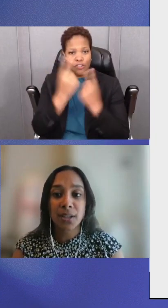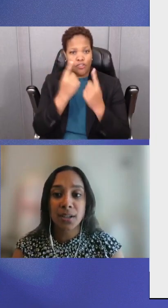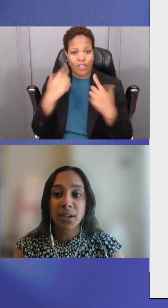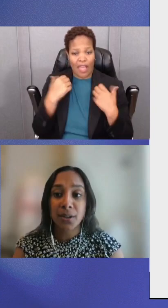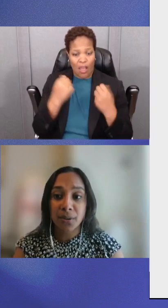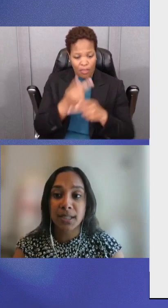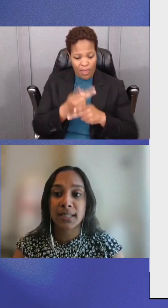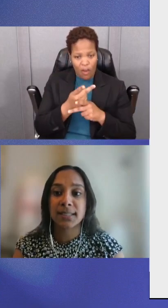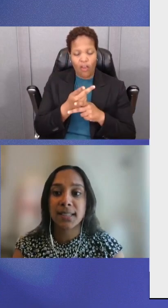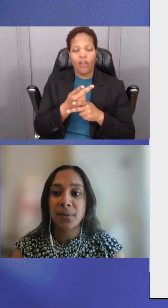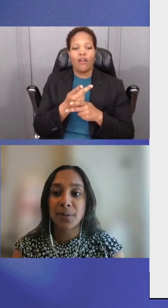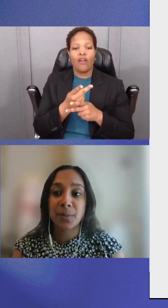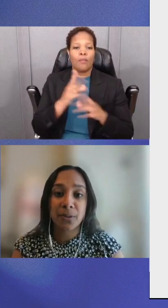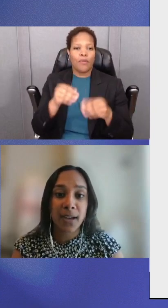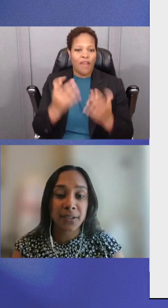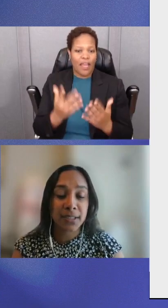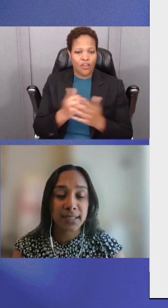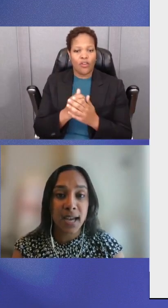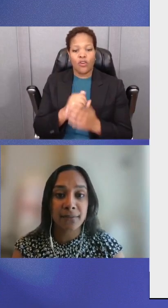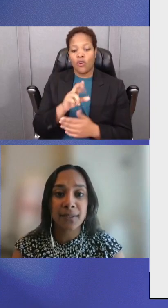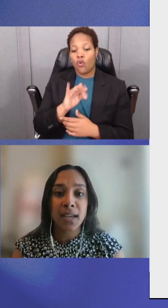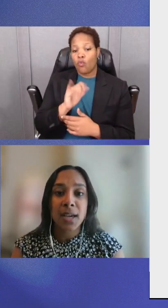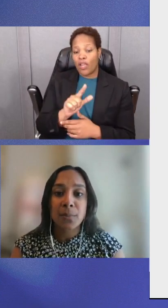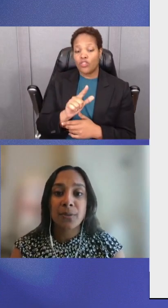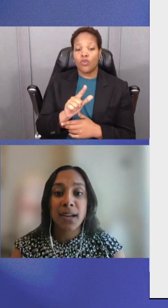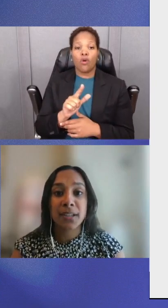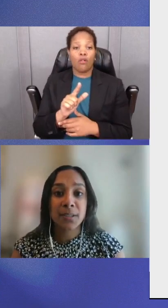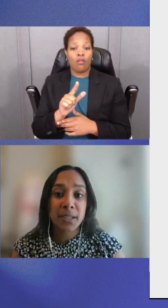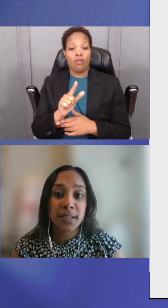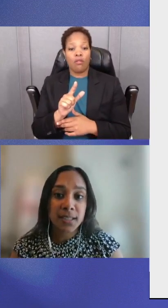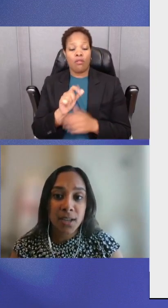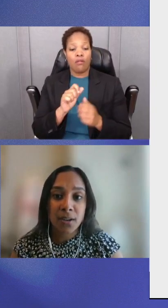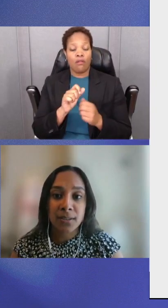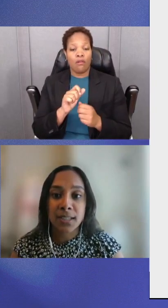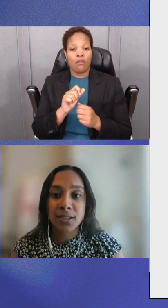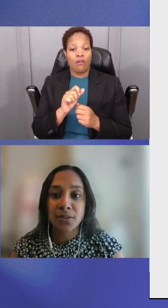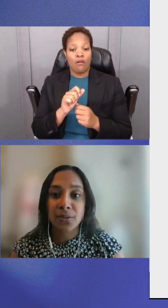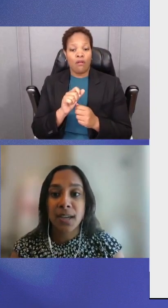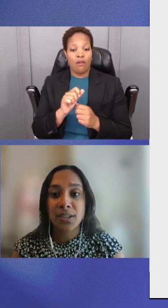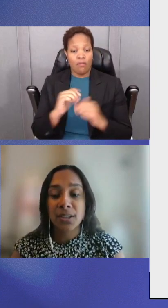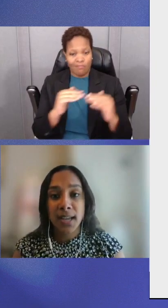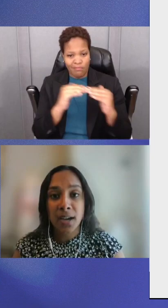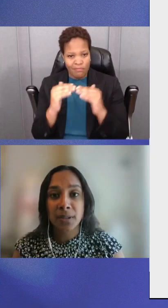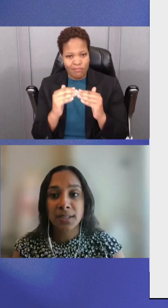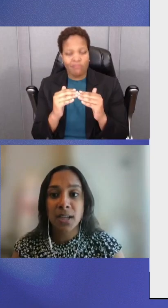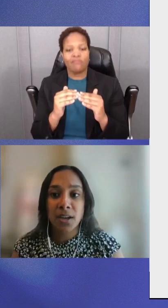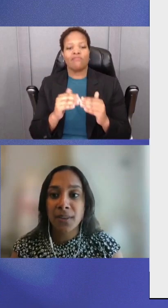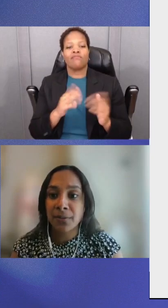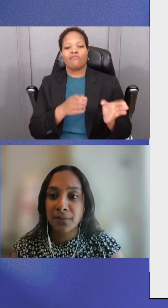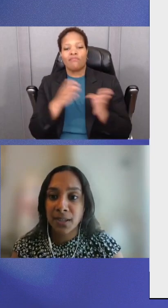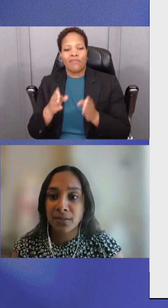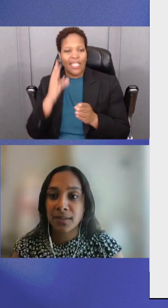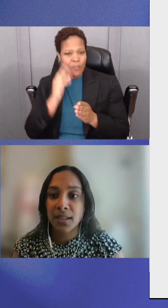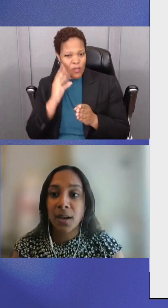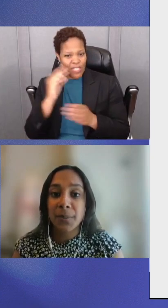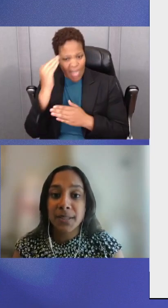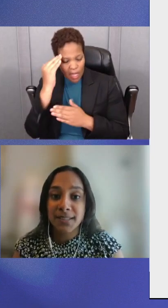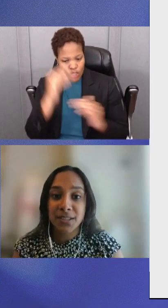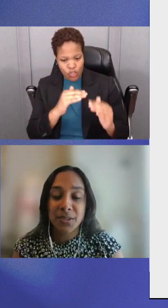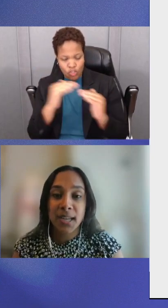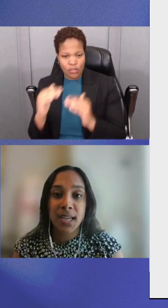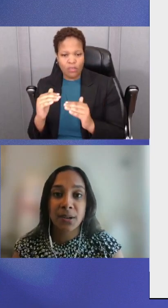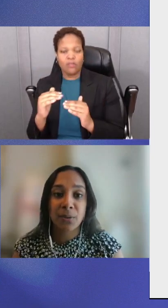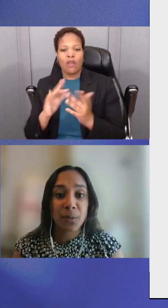cultural concordance with the provider or staff, provider experience and knowledge, location and hours, online reviews,